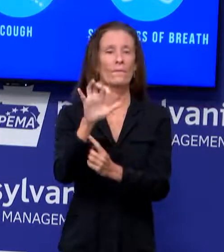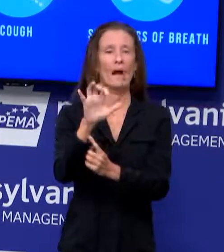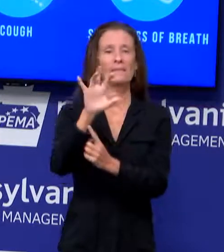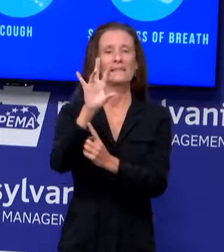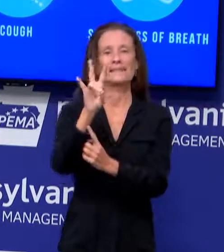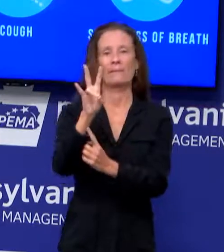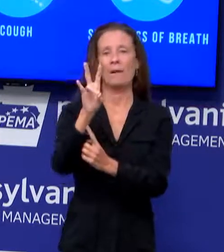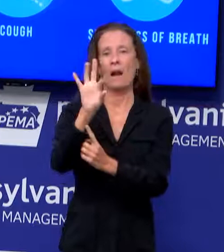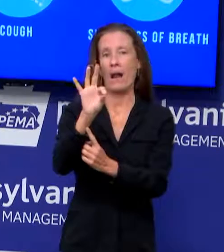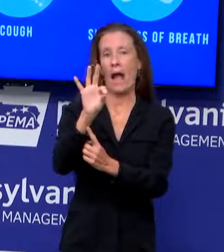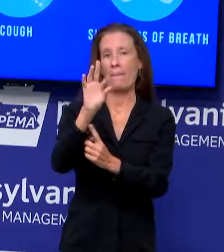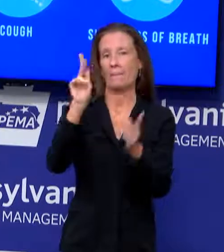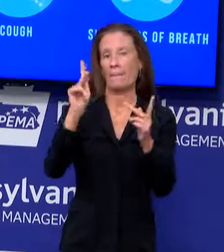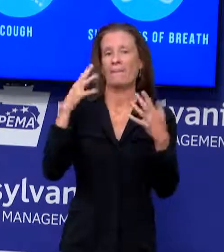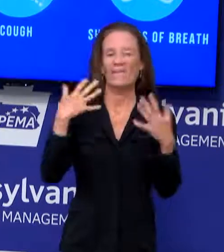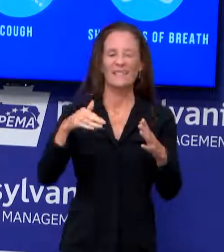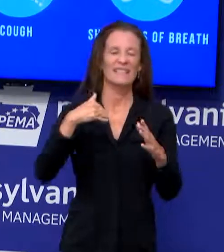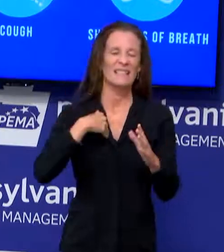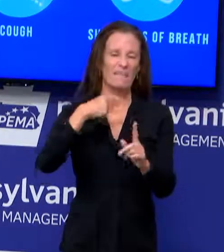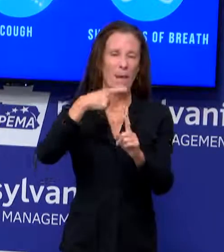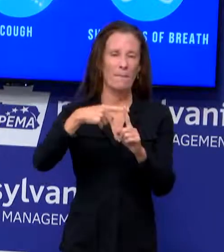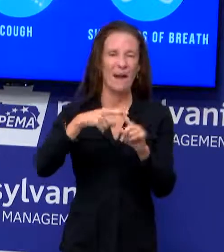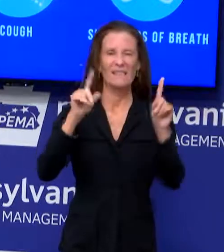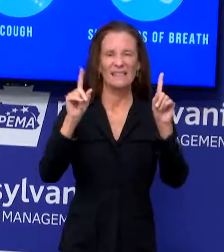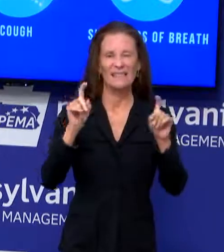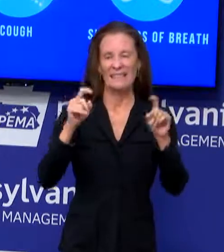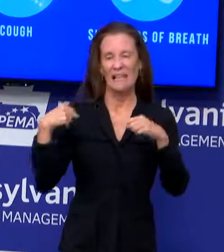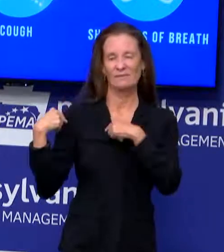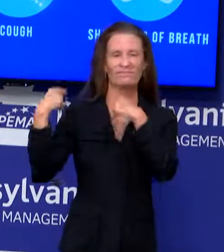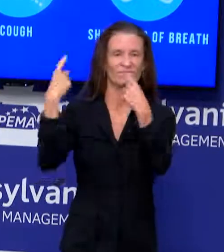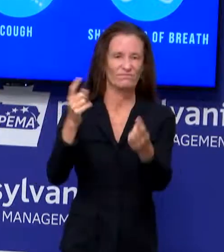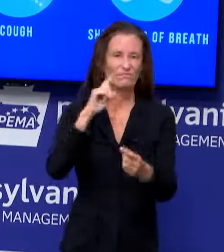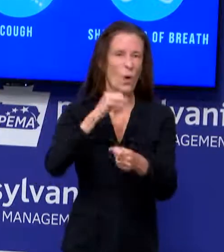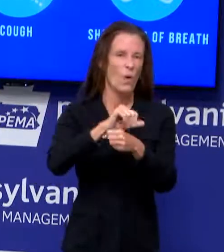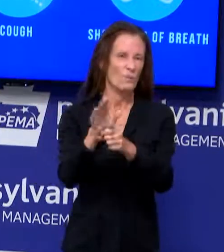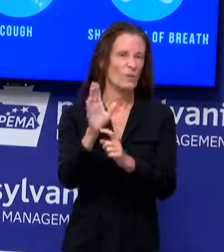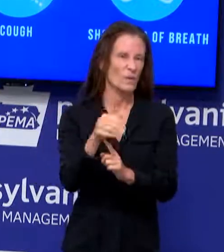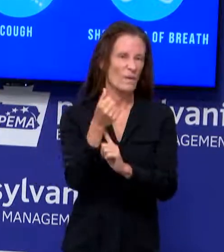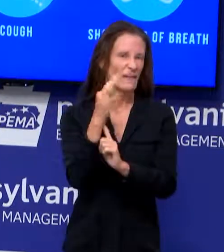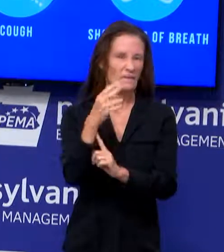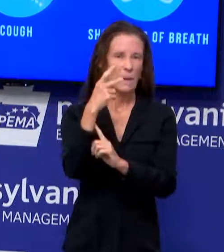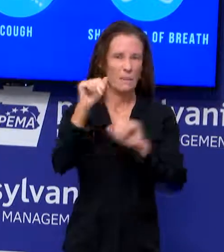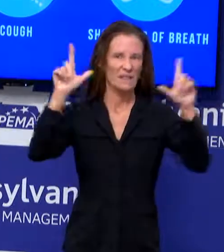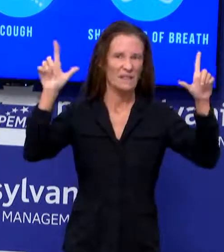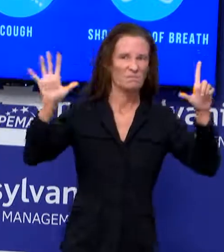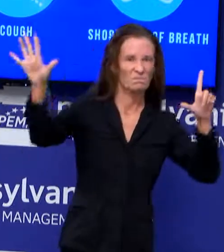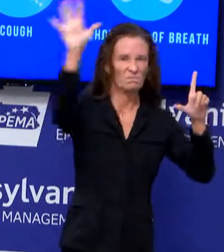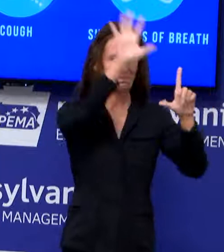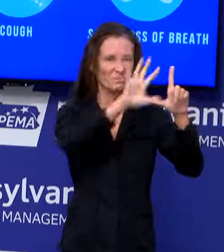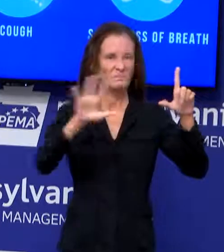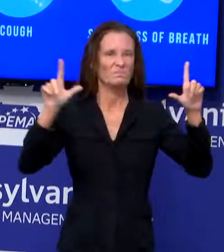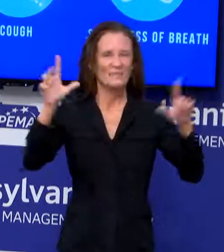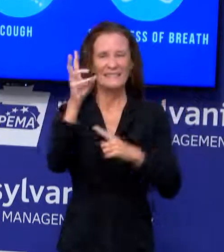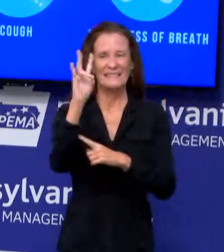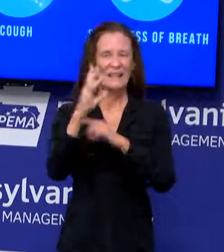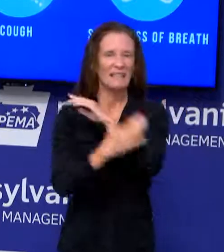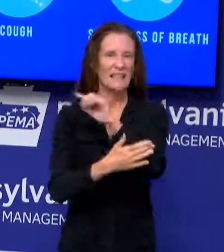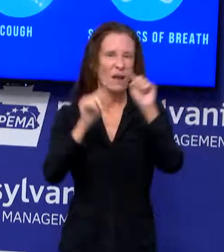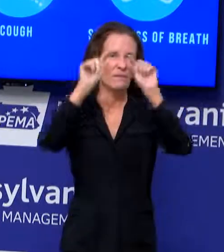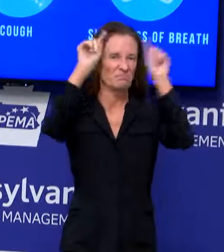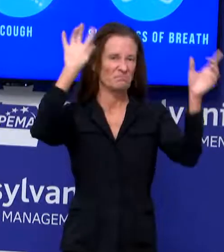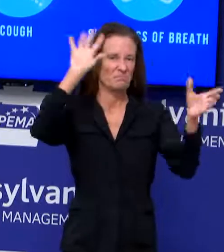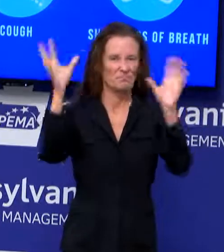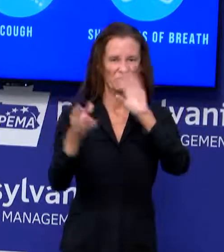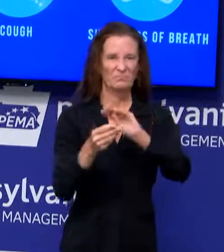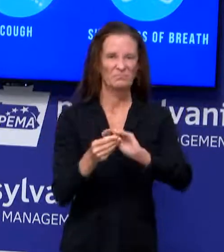125,579 Pennsylvanians who have tested positive for COVID-19 in all 67 counties since the